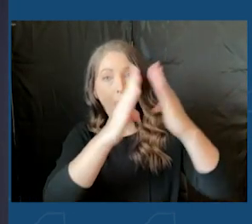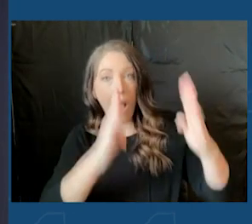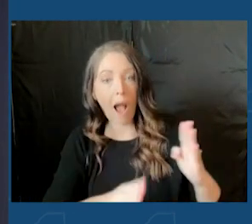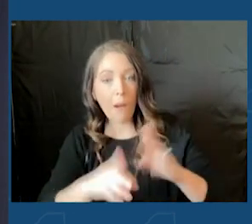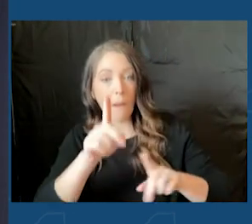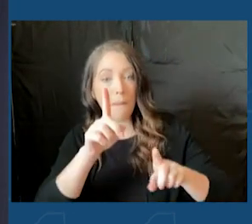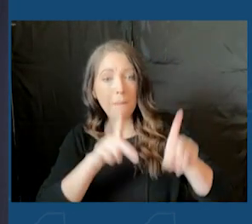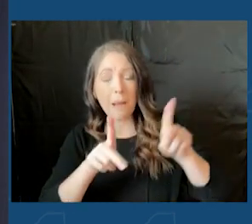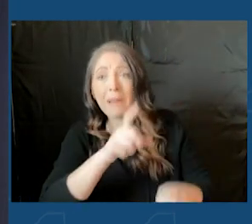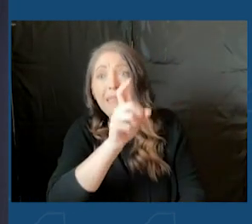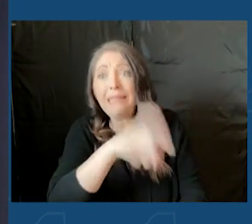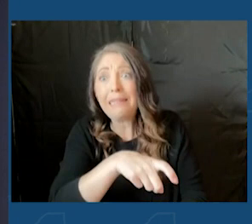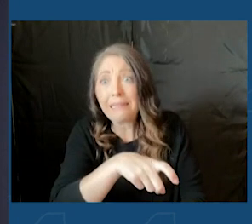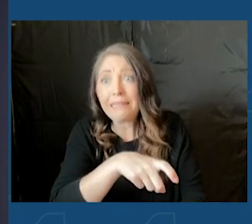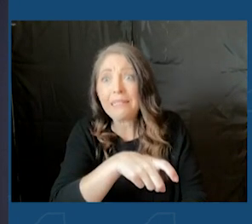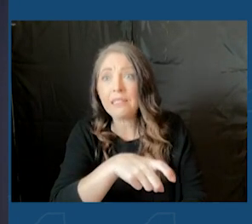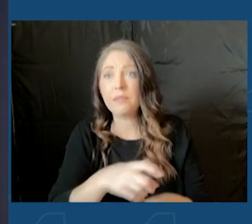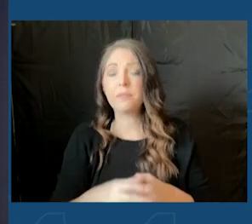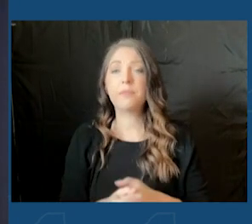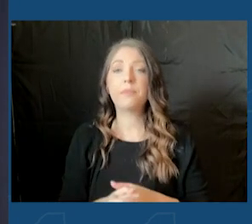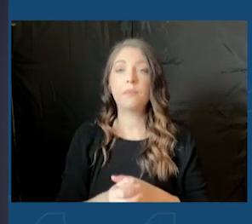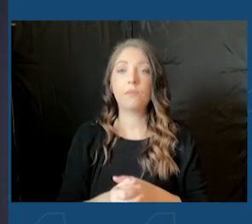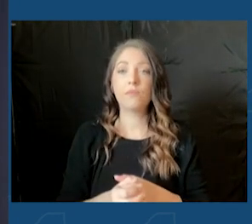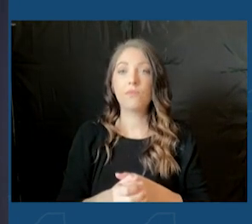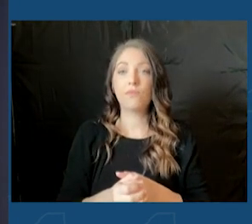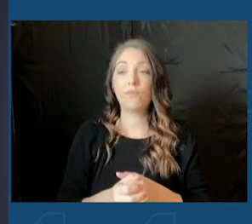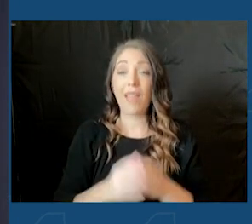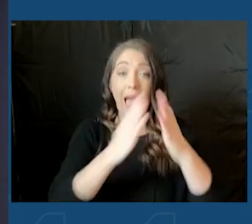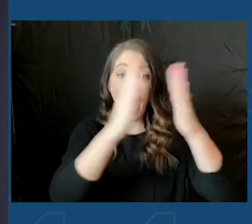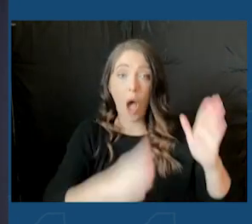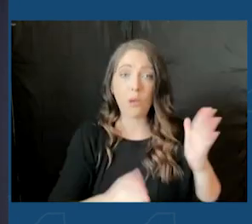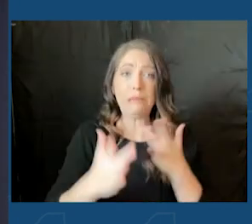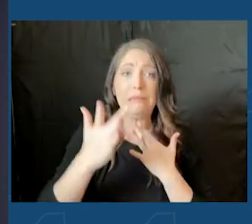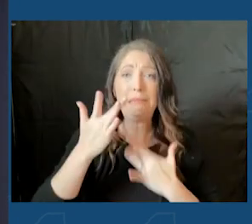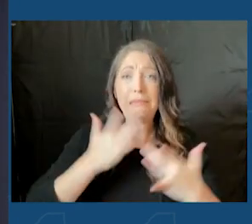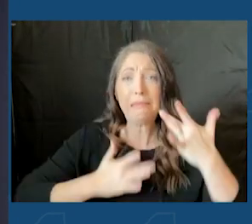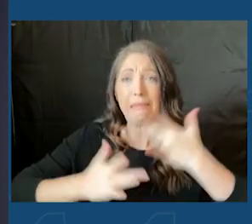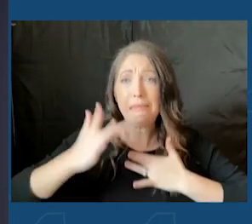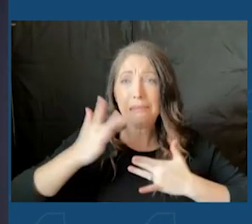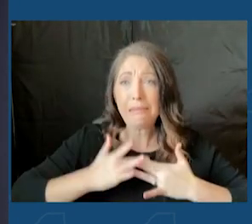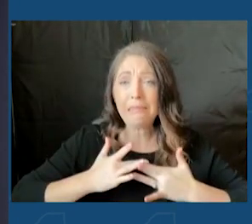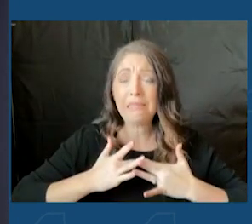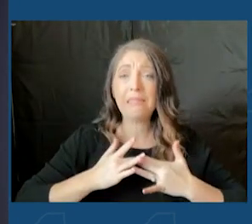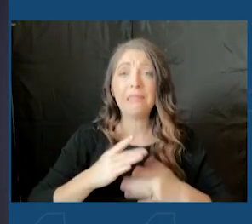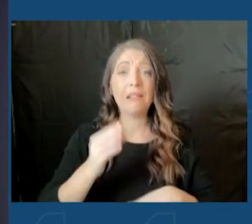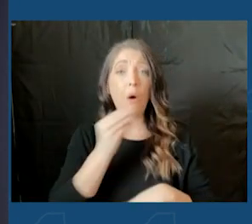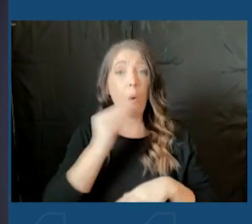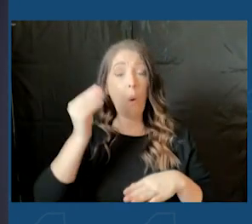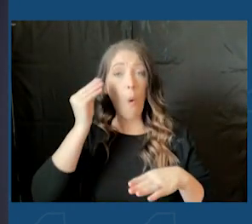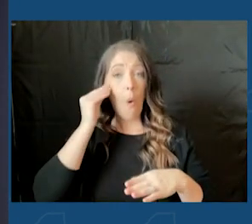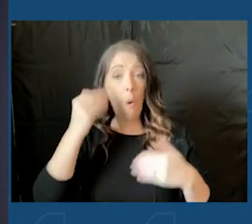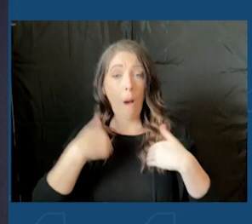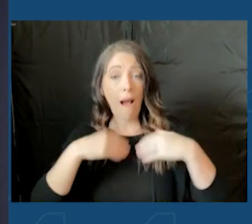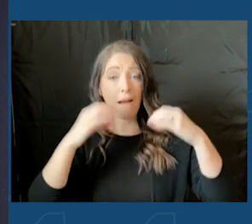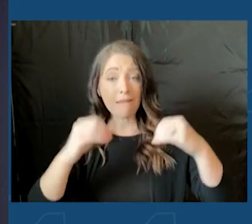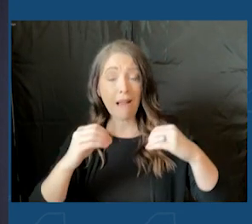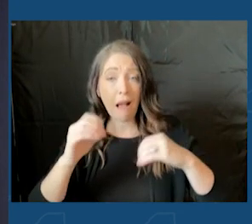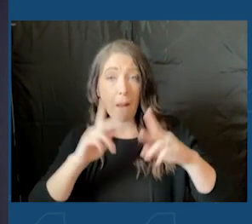it. We do not have enough housing. Homelessness is a housing shortage problem. We lost